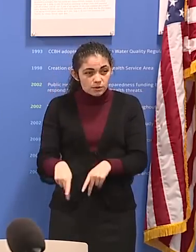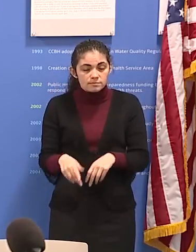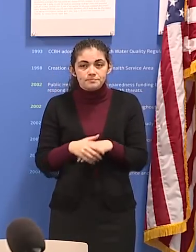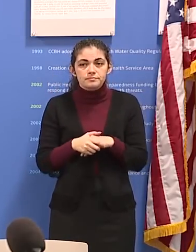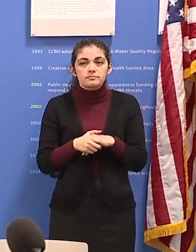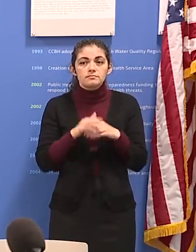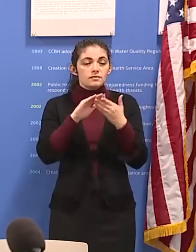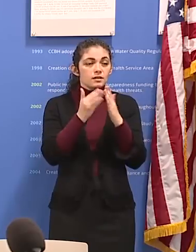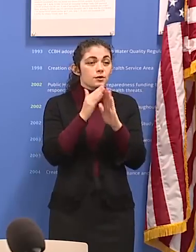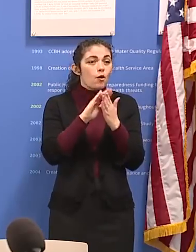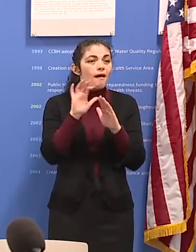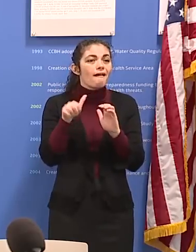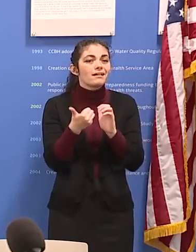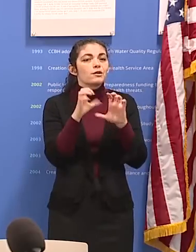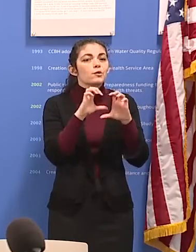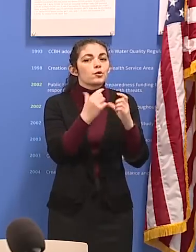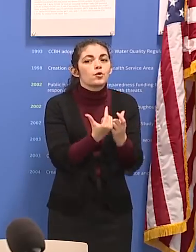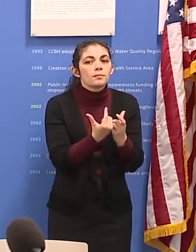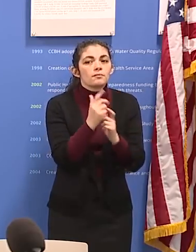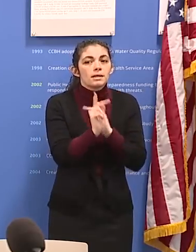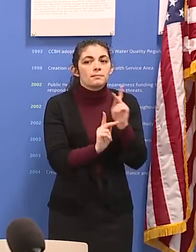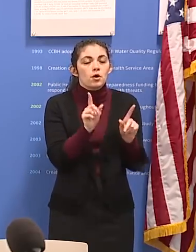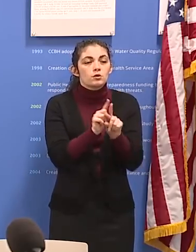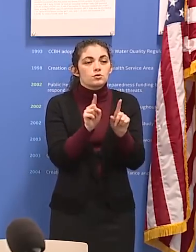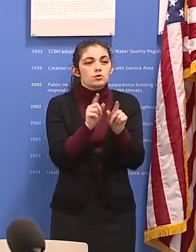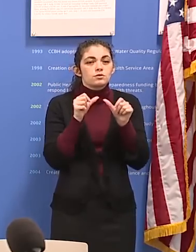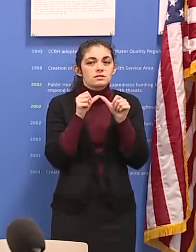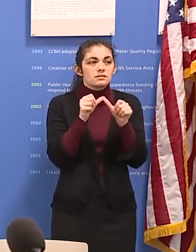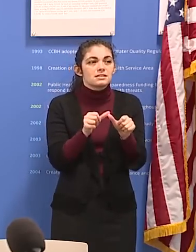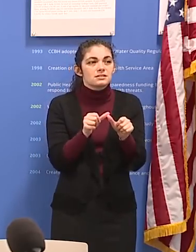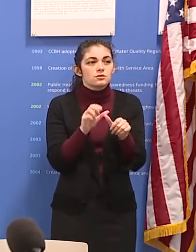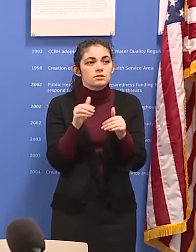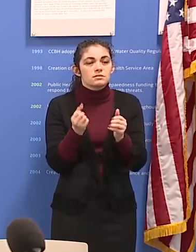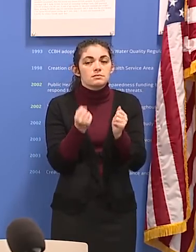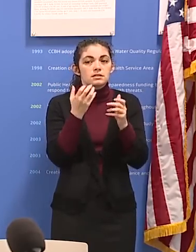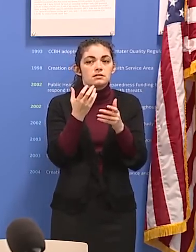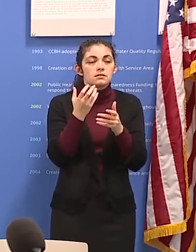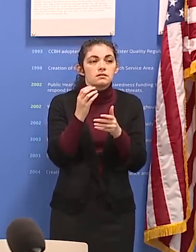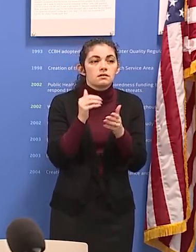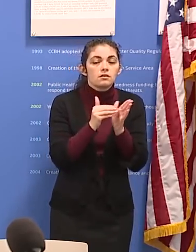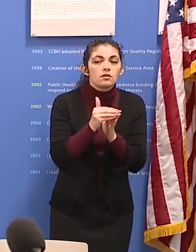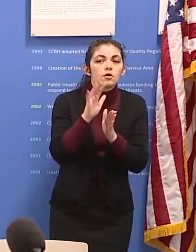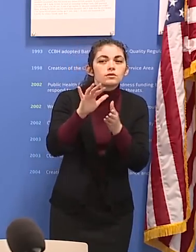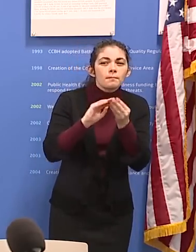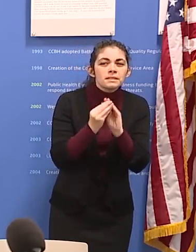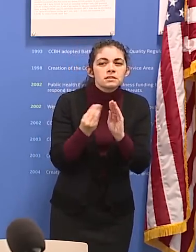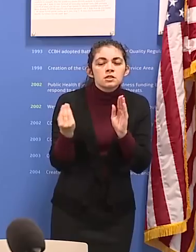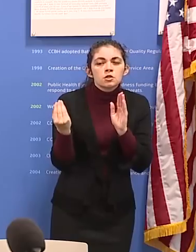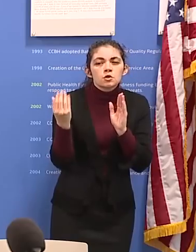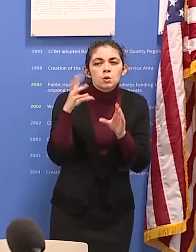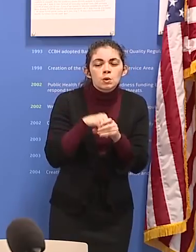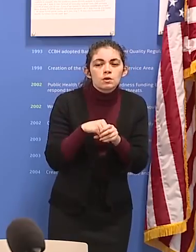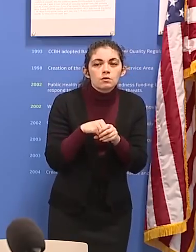the community, and any clusters, any affected organizations for as long as this takes. Those numbers include